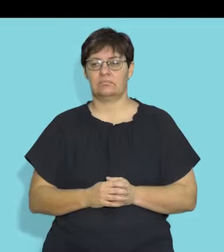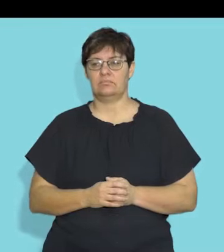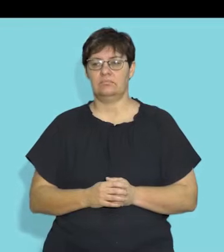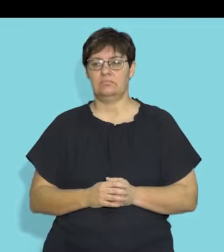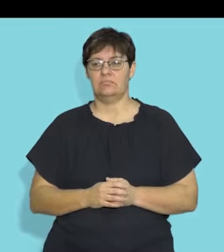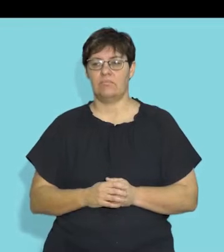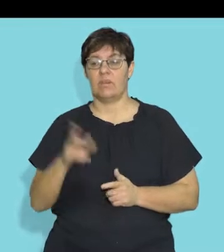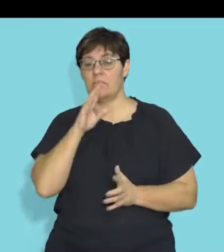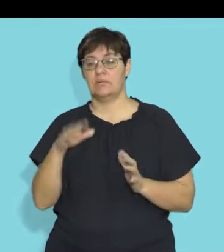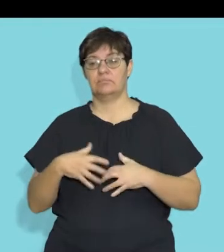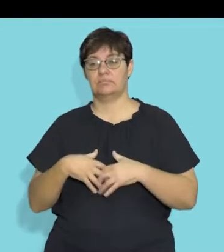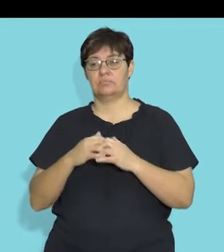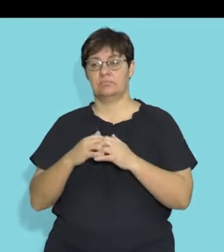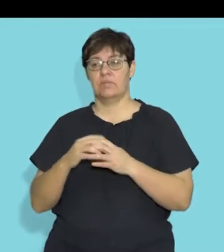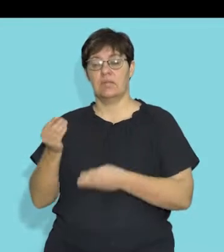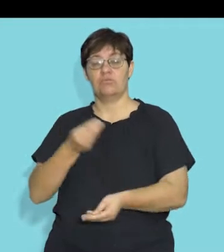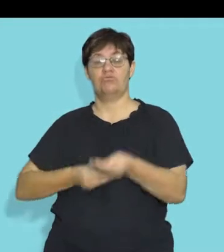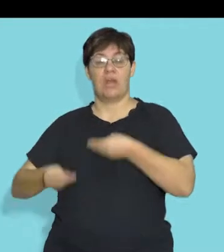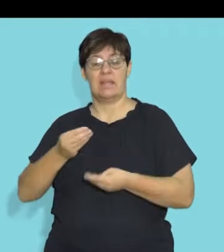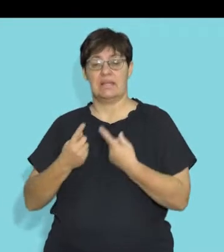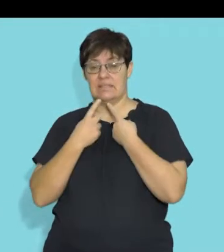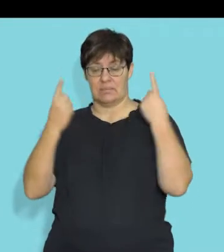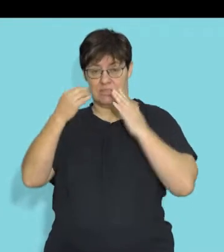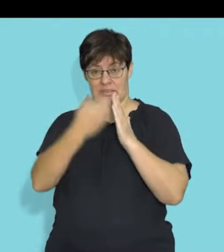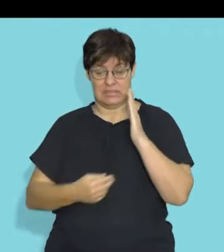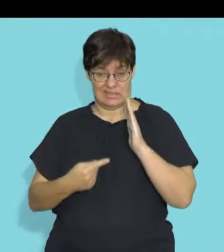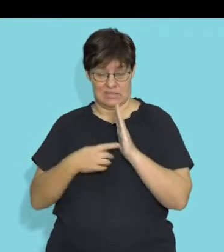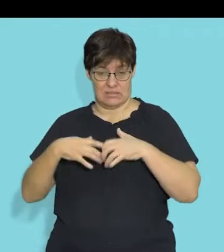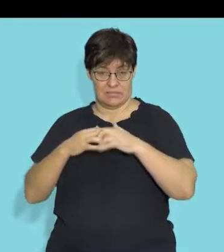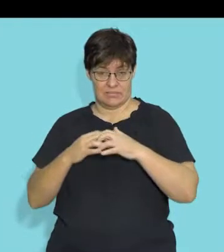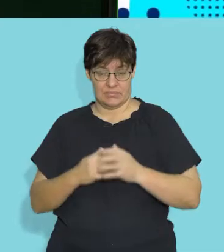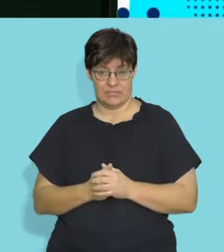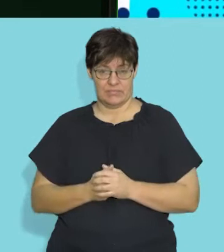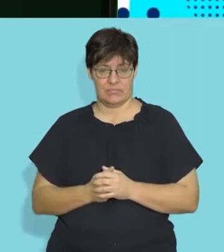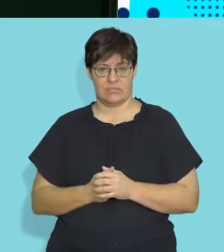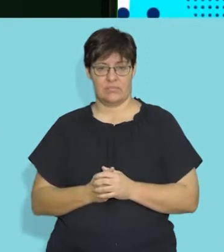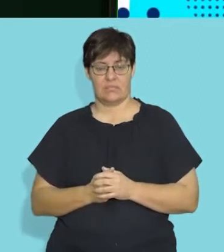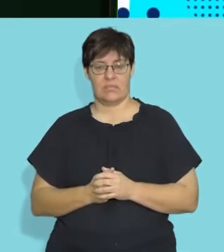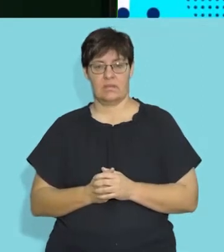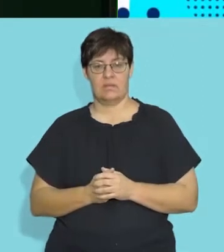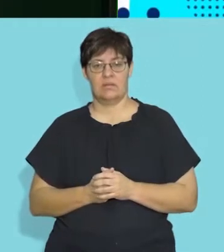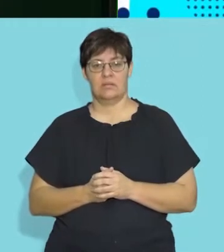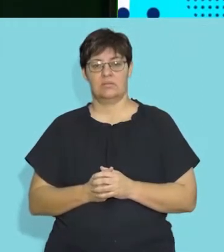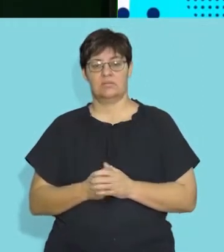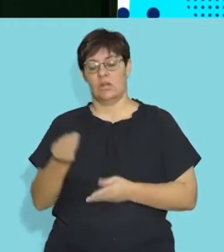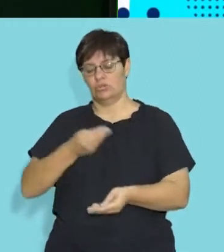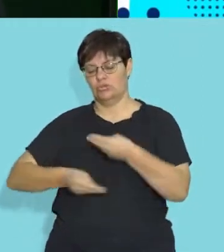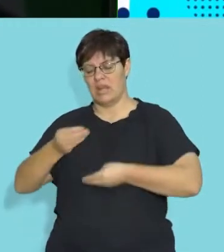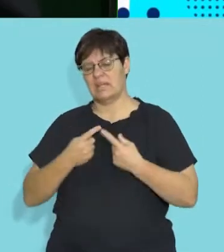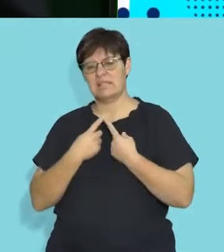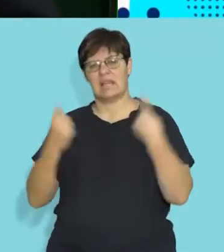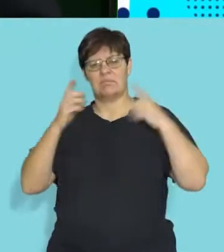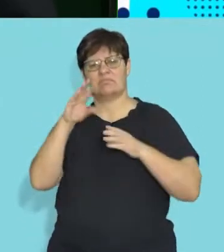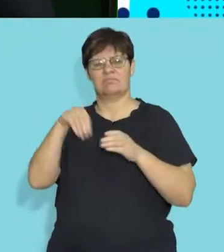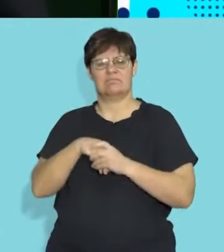this information to draw up the trading statement. Okay, now, what is it that goes into your